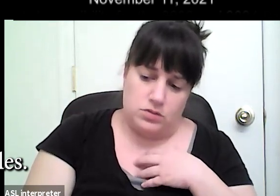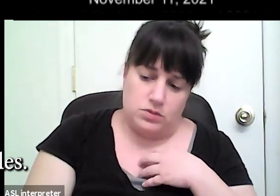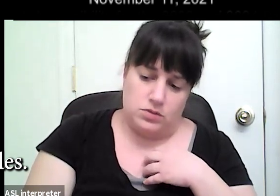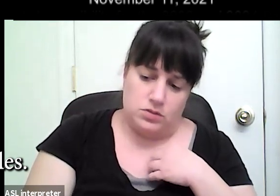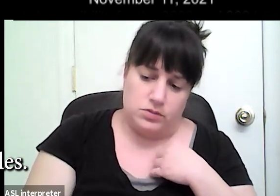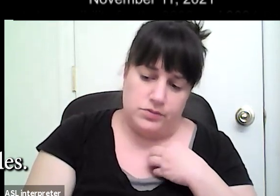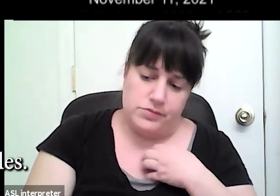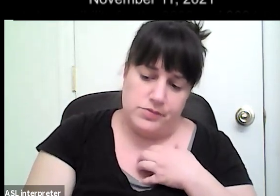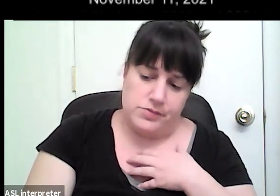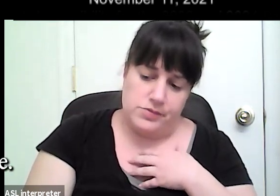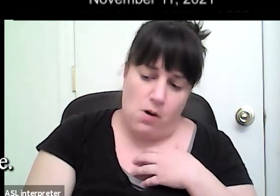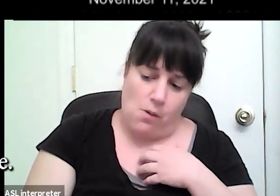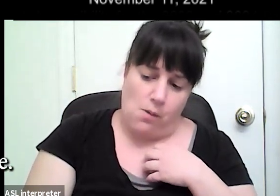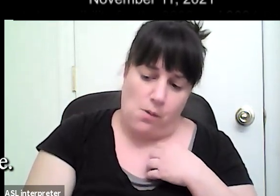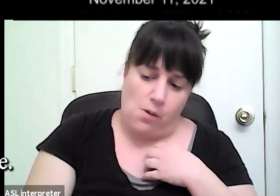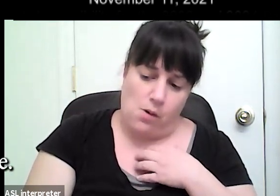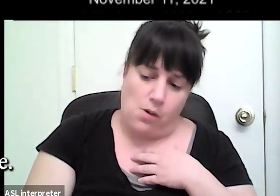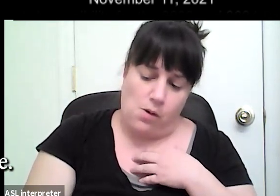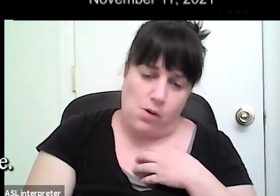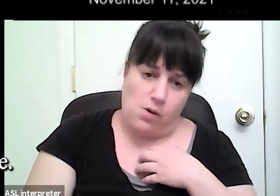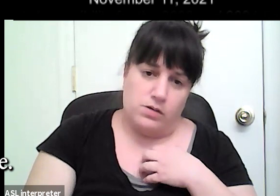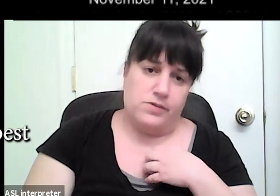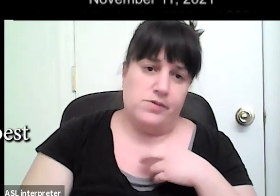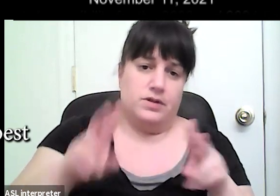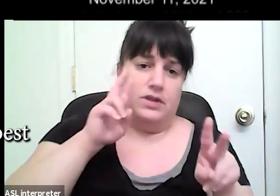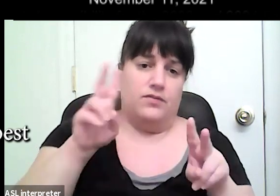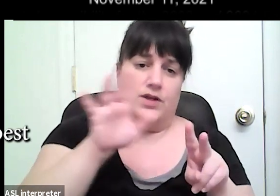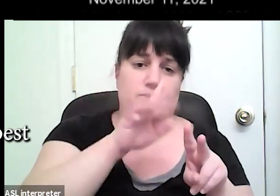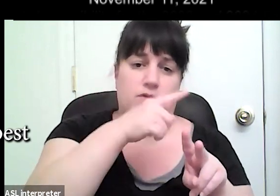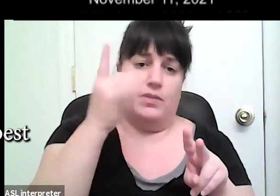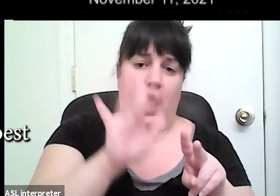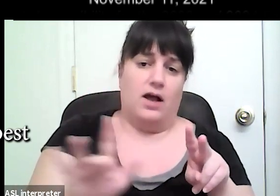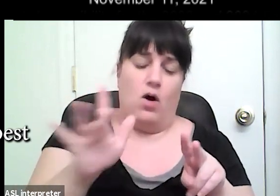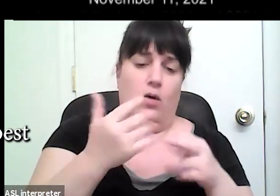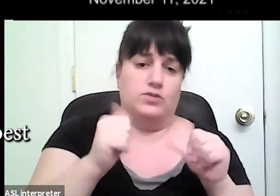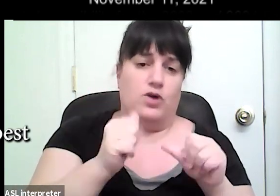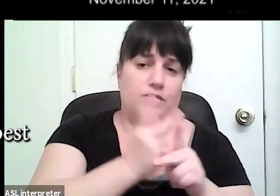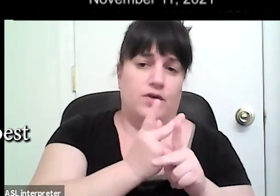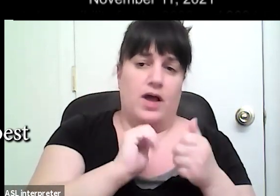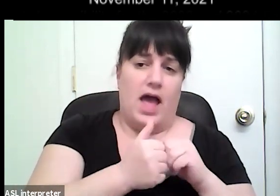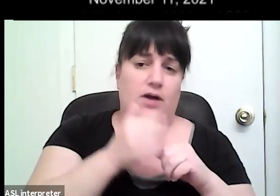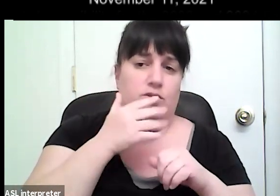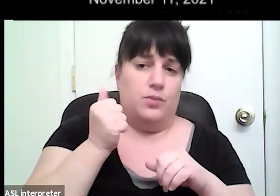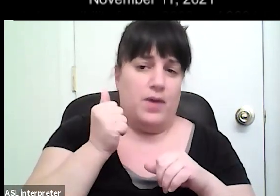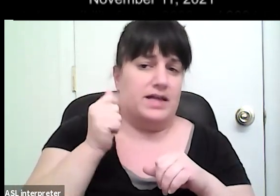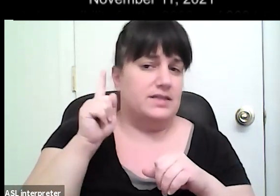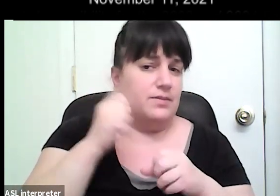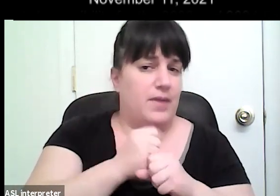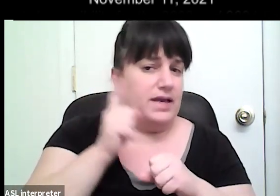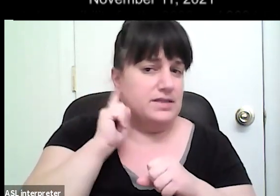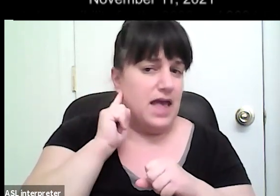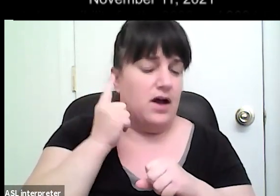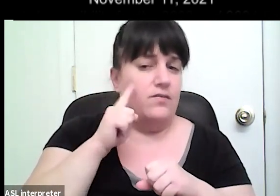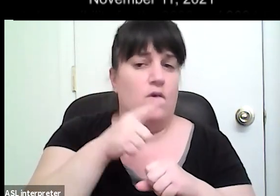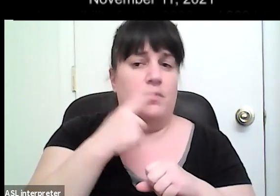Build 1 of 1. black holes. This is a visual of the black hole. I'm still trying to figure out how to best sonify a black hole, but I've got